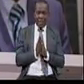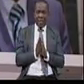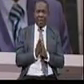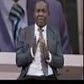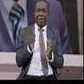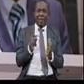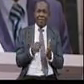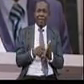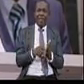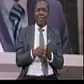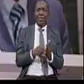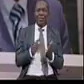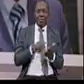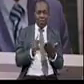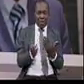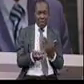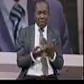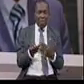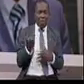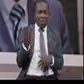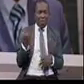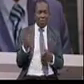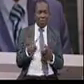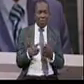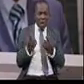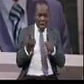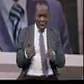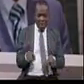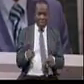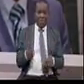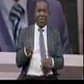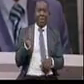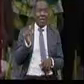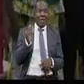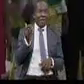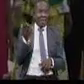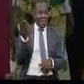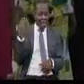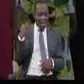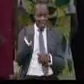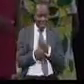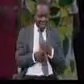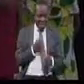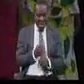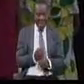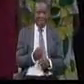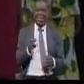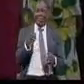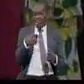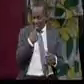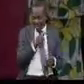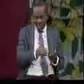season. Tell the person by your side that this is the appointed time for you.